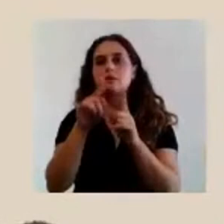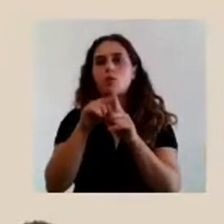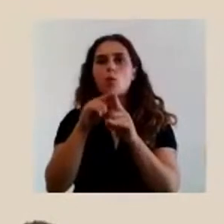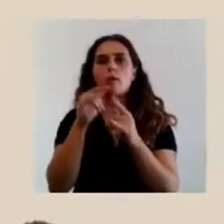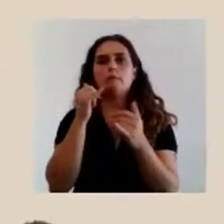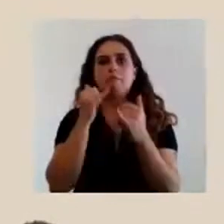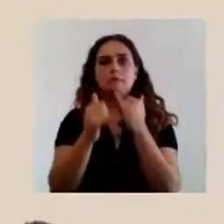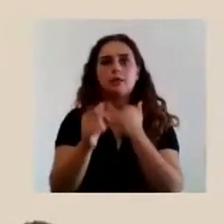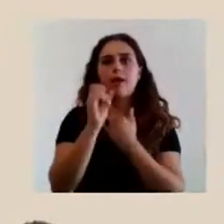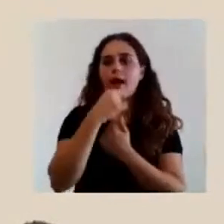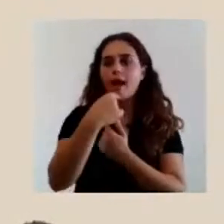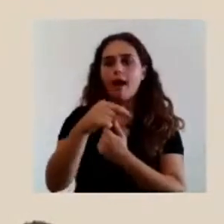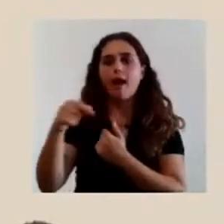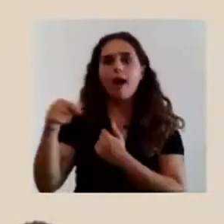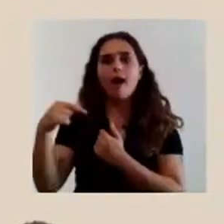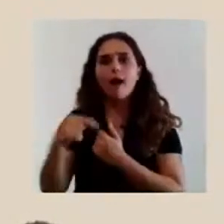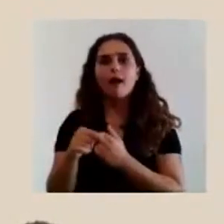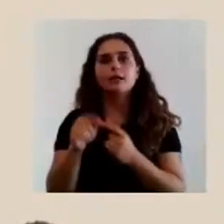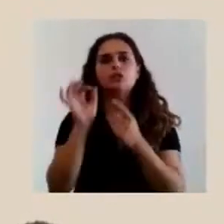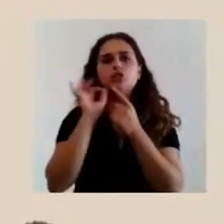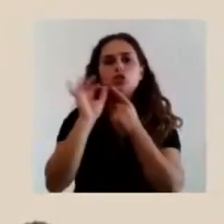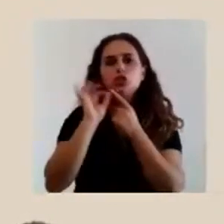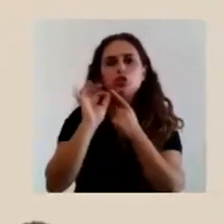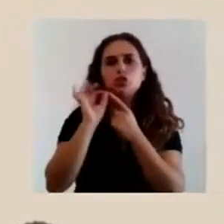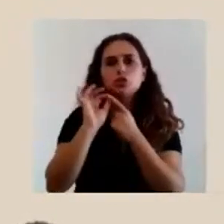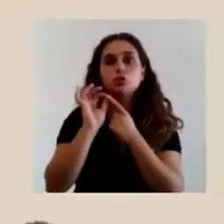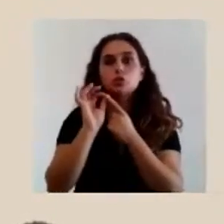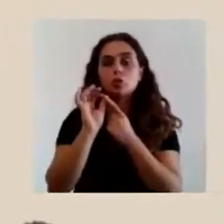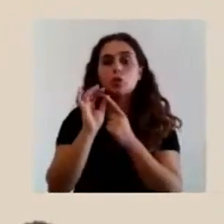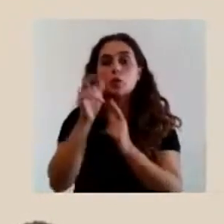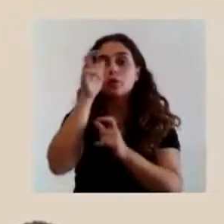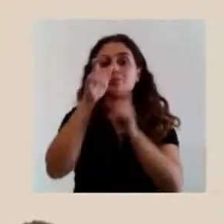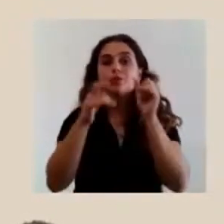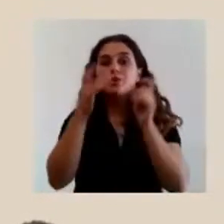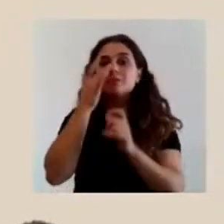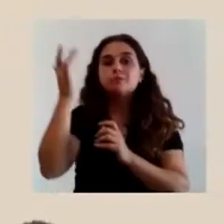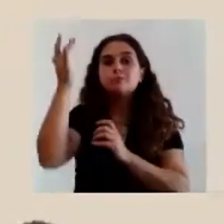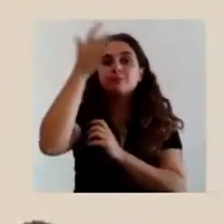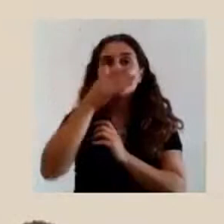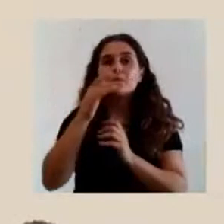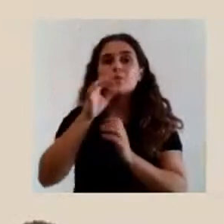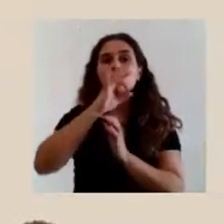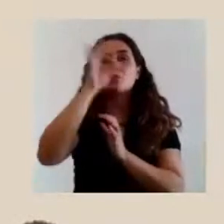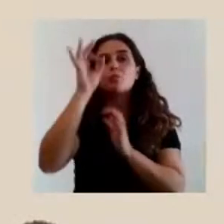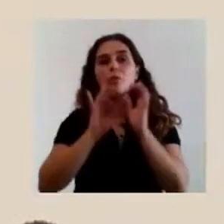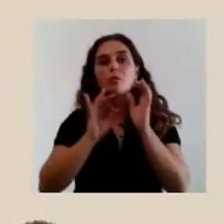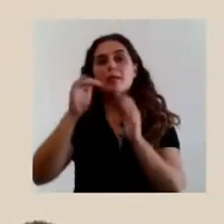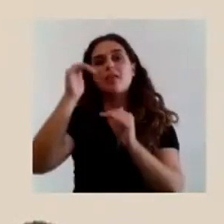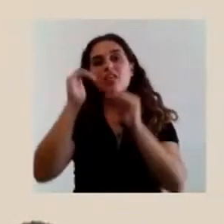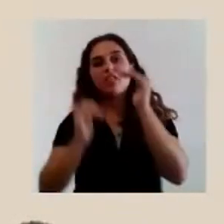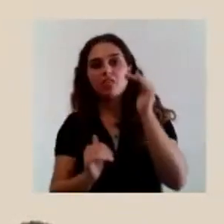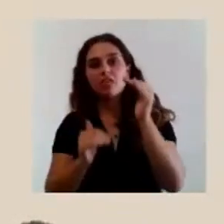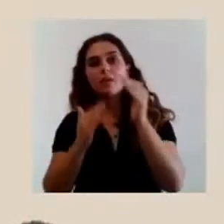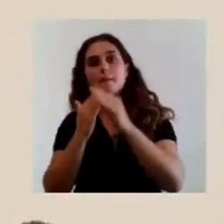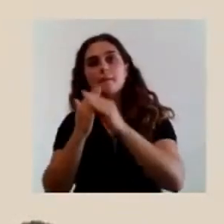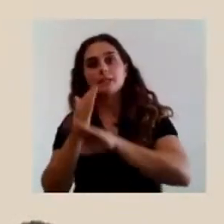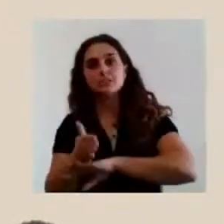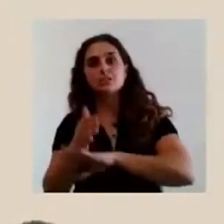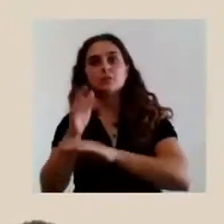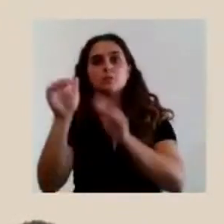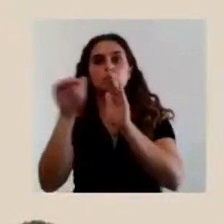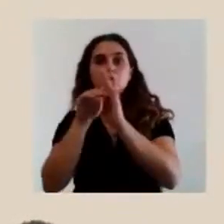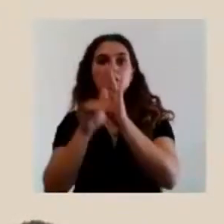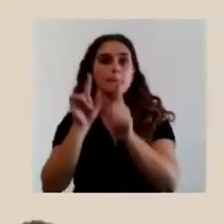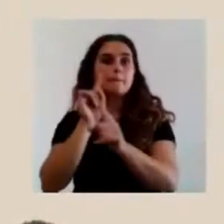signifying how sick they were. Particularly, Black individuals were less likely to be accepted in the program, despite having